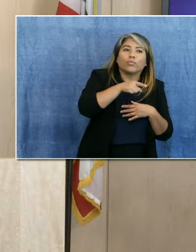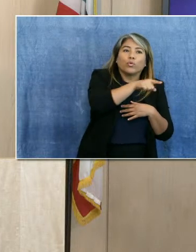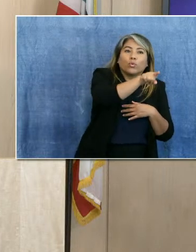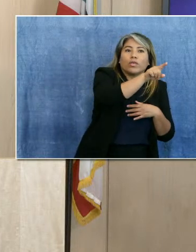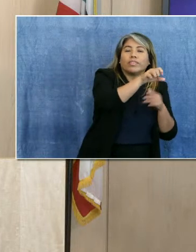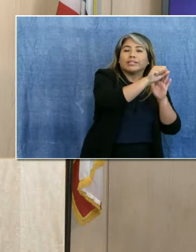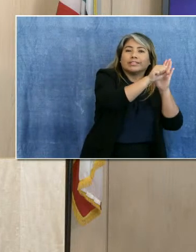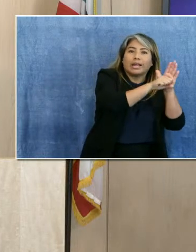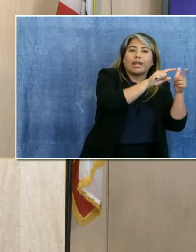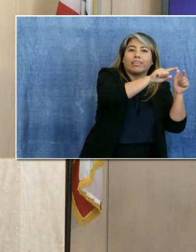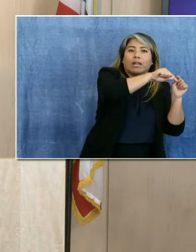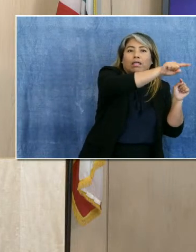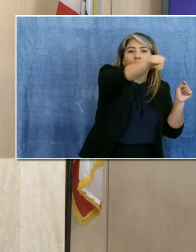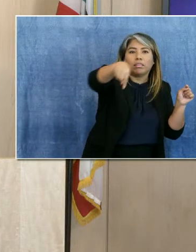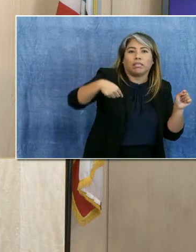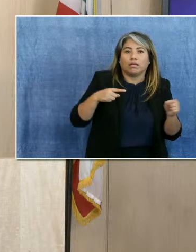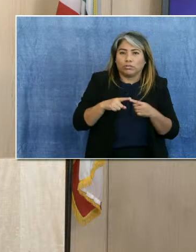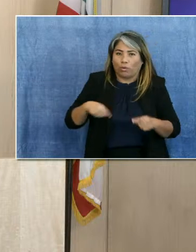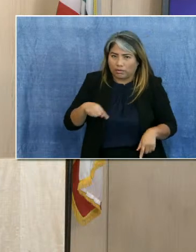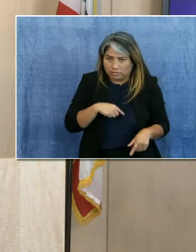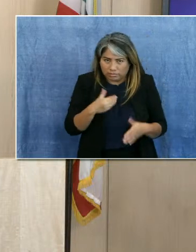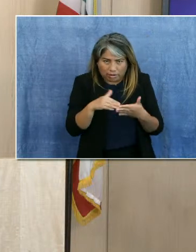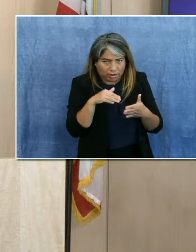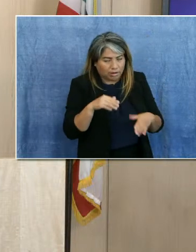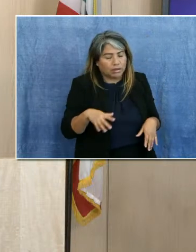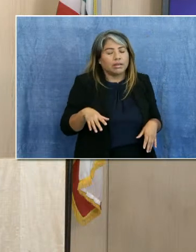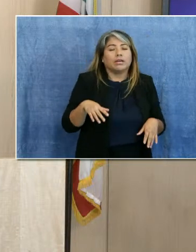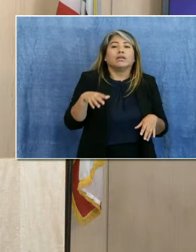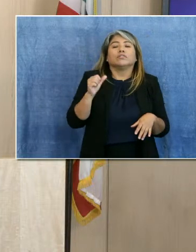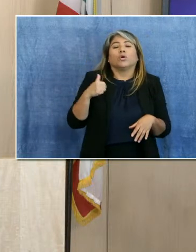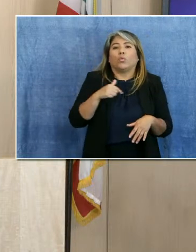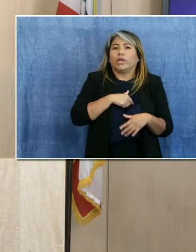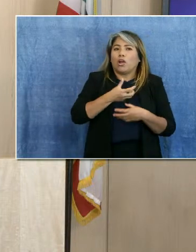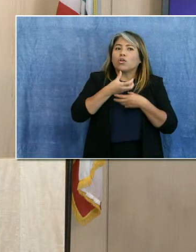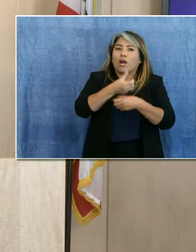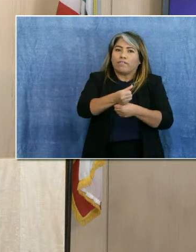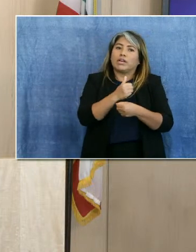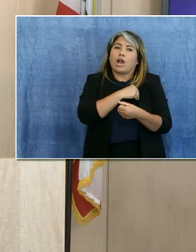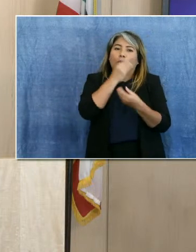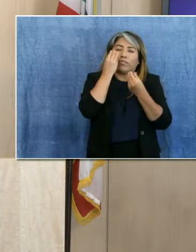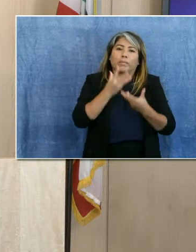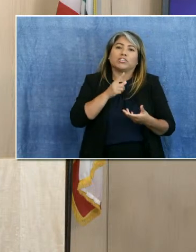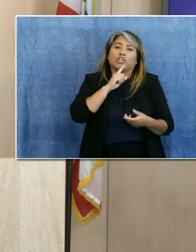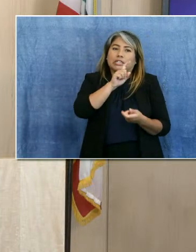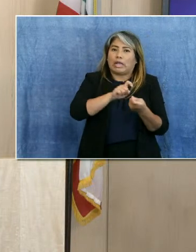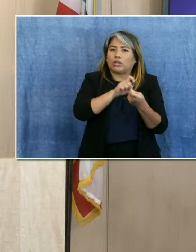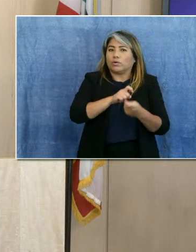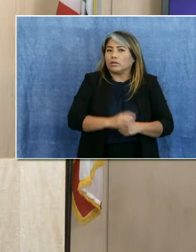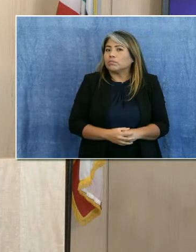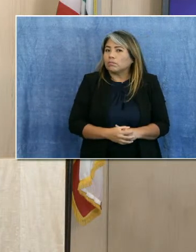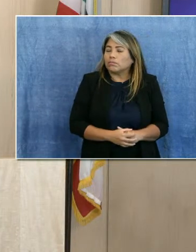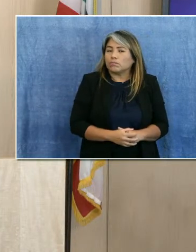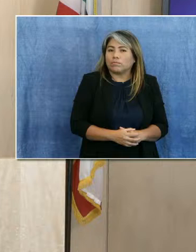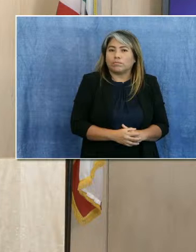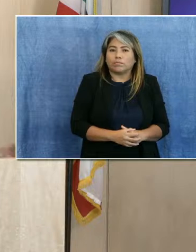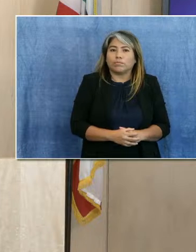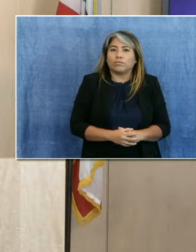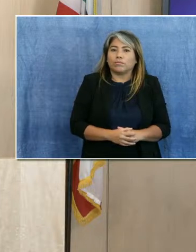then coming to us. So we are fairly confident that our information is accurate.